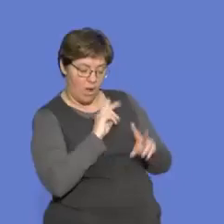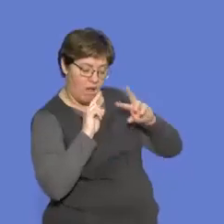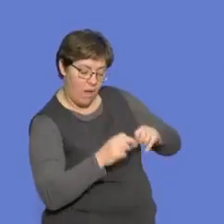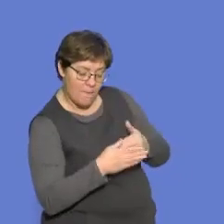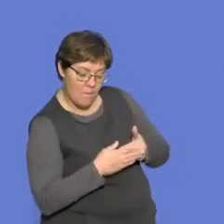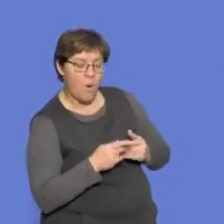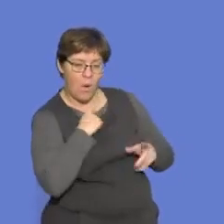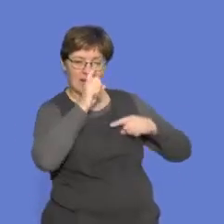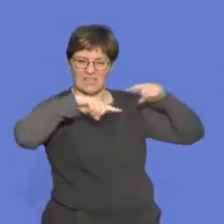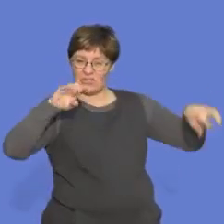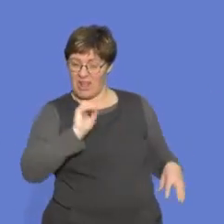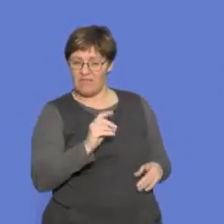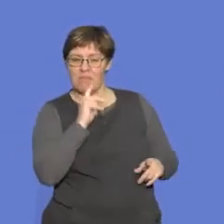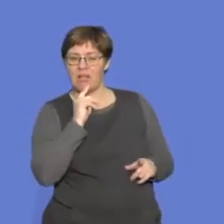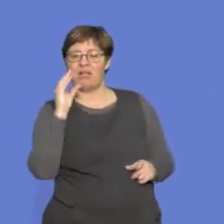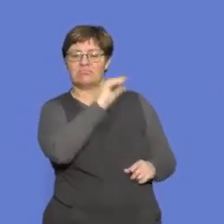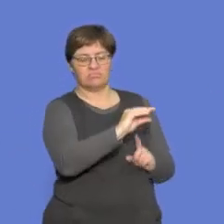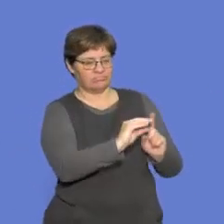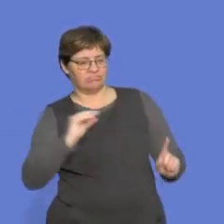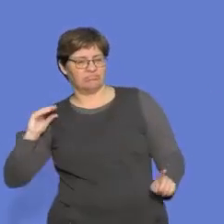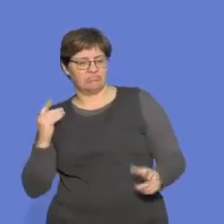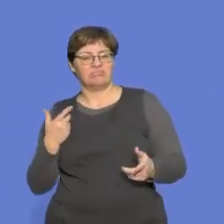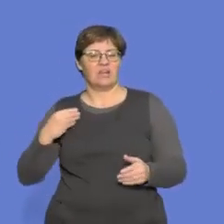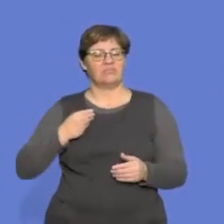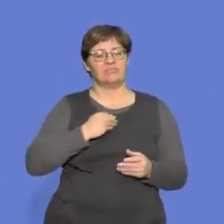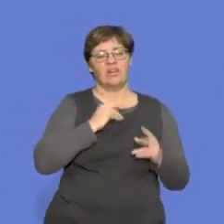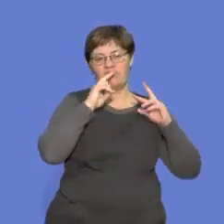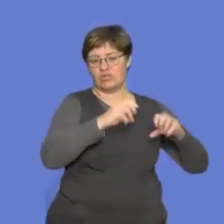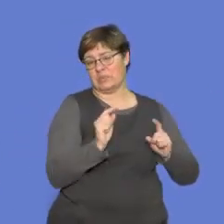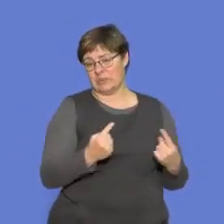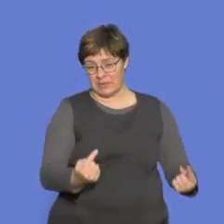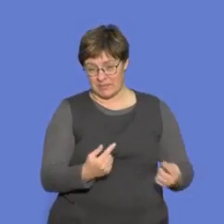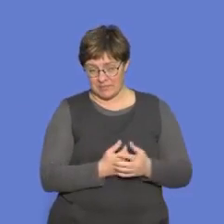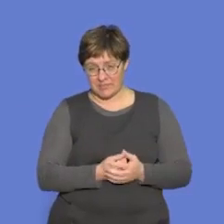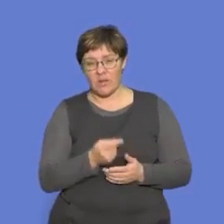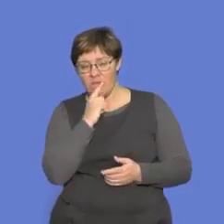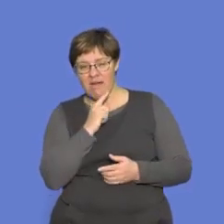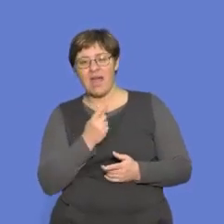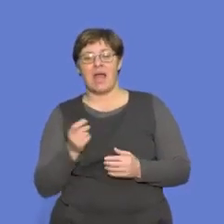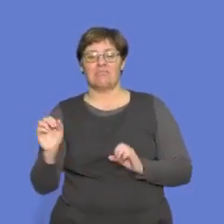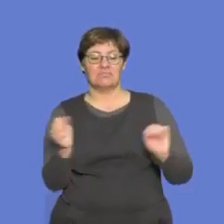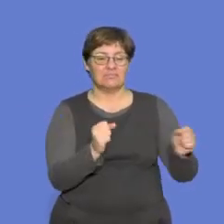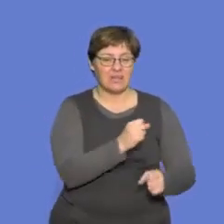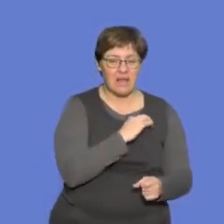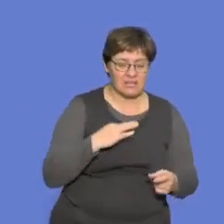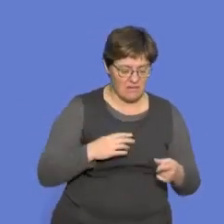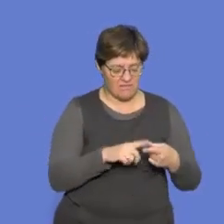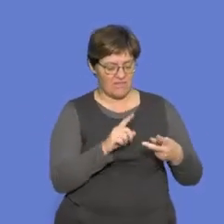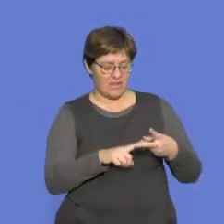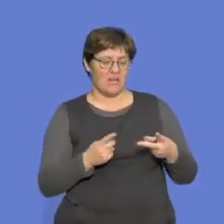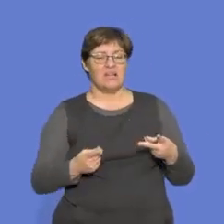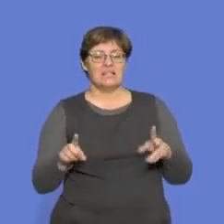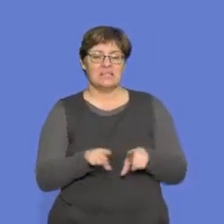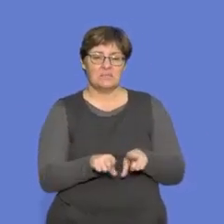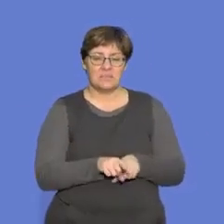So that can have a knock-on effect in terms of the employment of individuals, as well as it increases internally